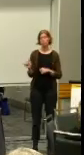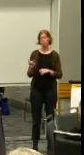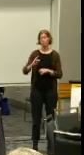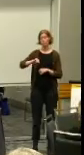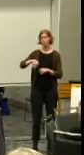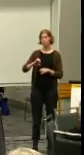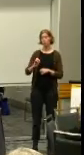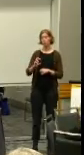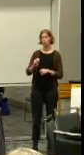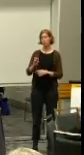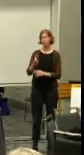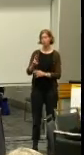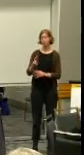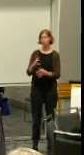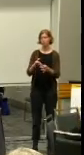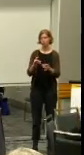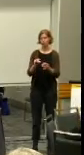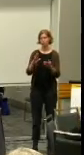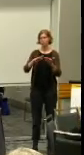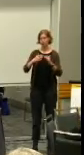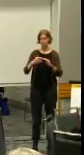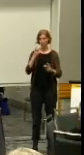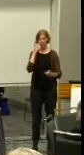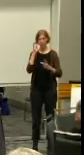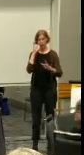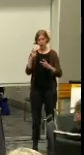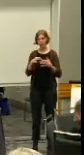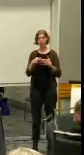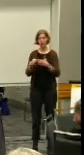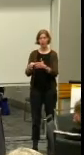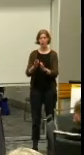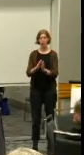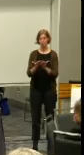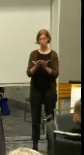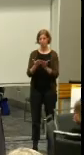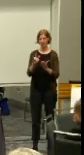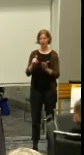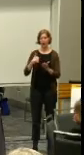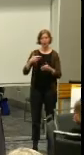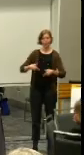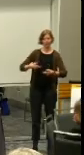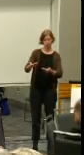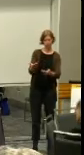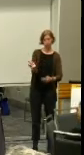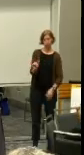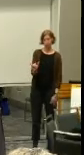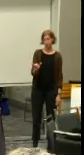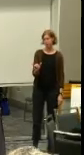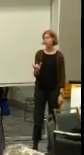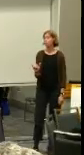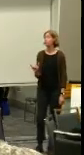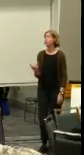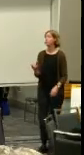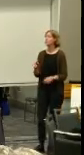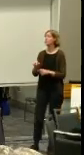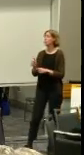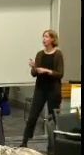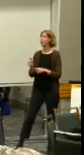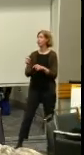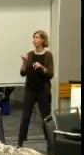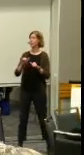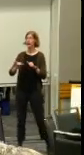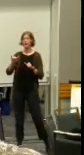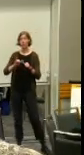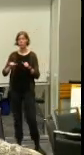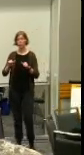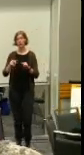mentioned Community Visions guidebook, would recommend. And then the other main inclusive design standards that we use often is